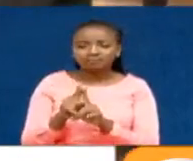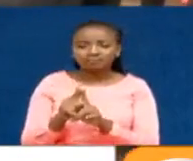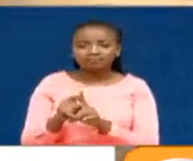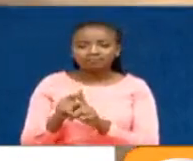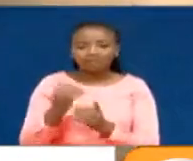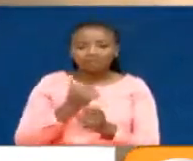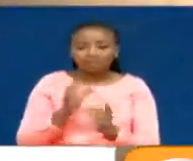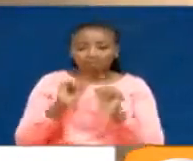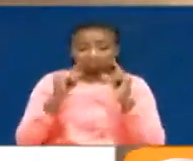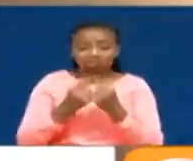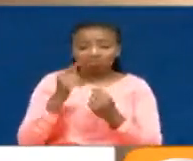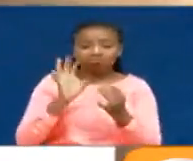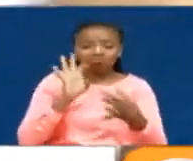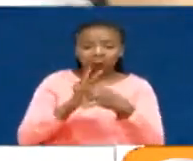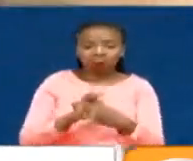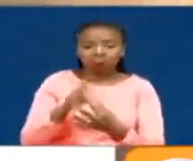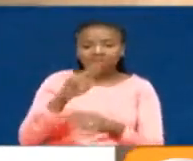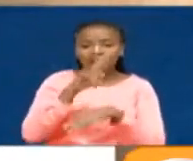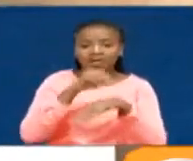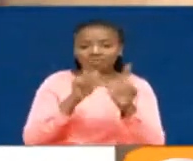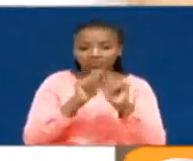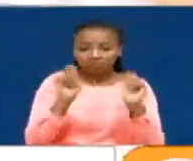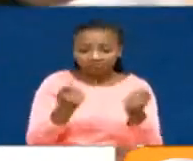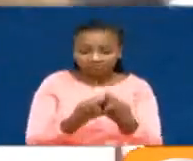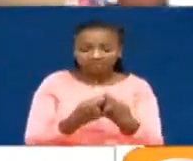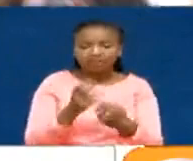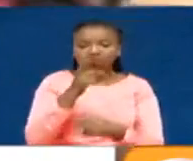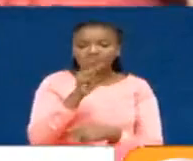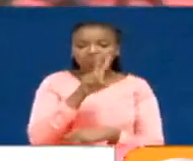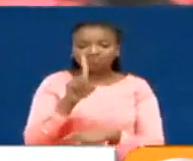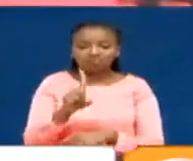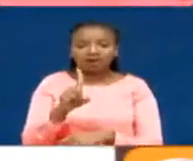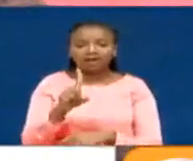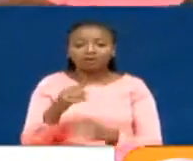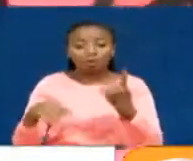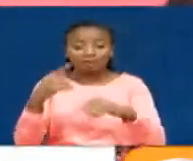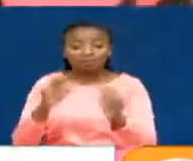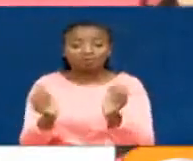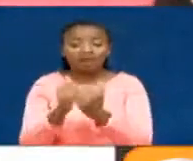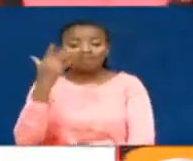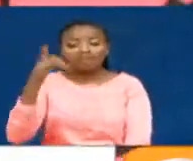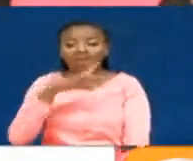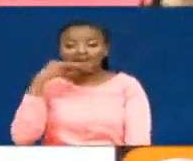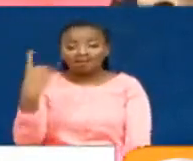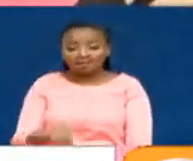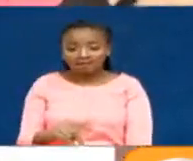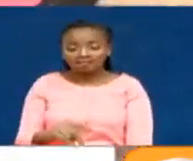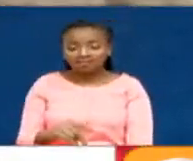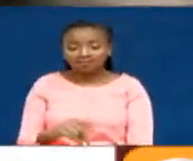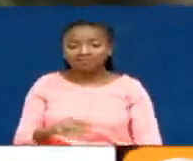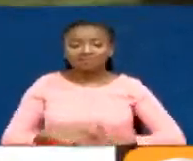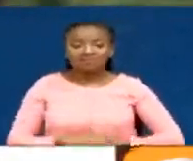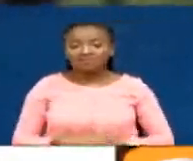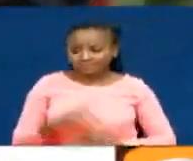Girls to join the national team, including the 2021 Intercontinental Female Lightweight Champion, Sarah Achieng,